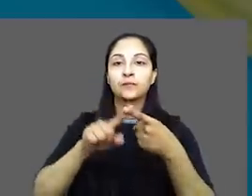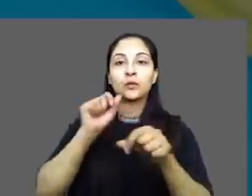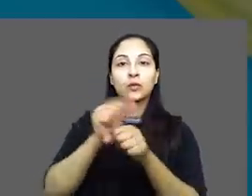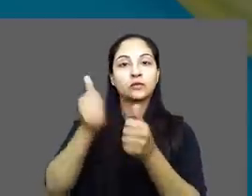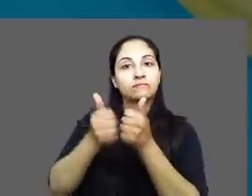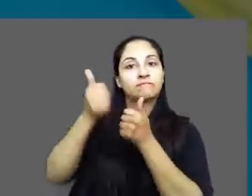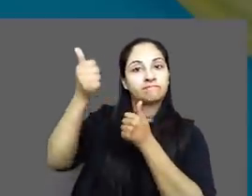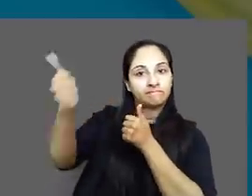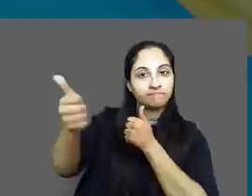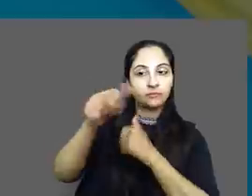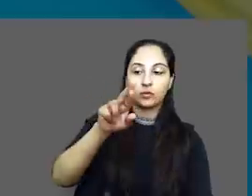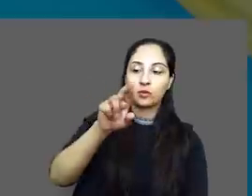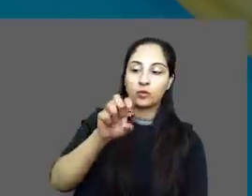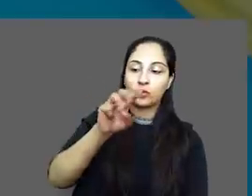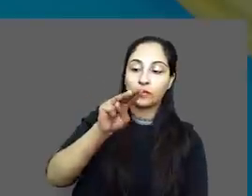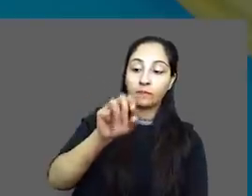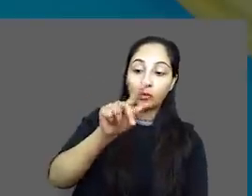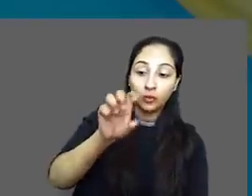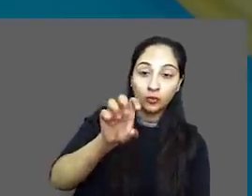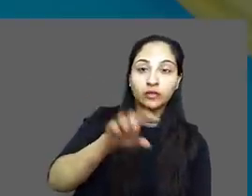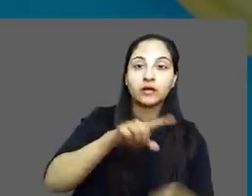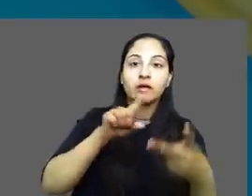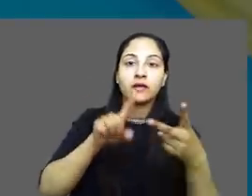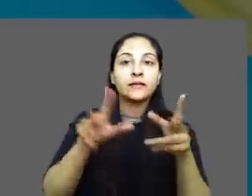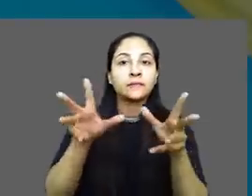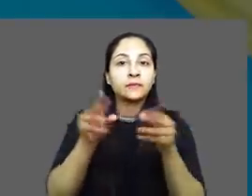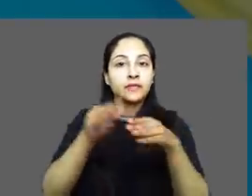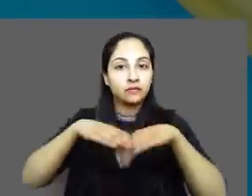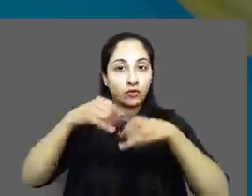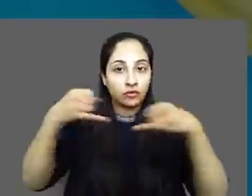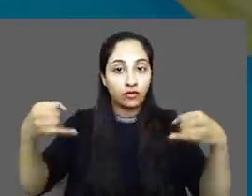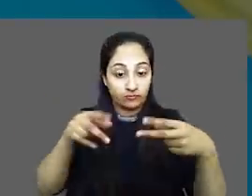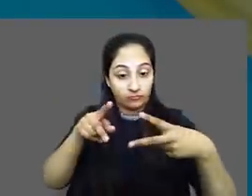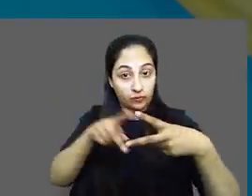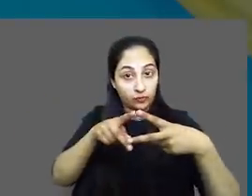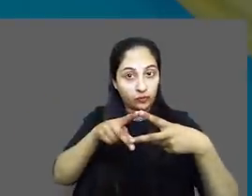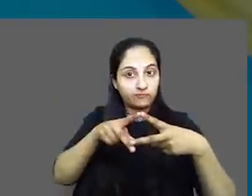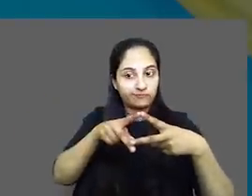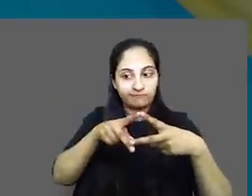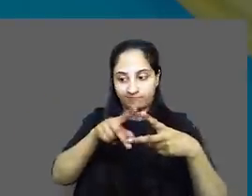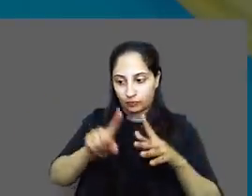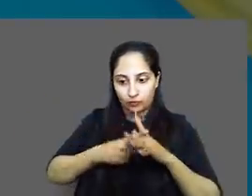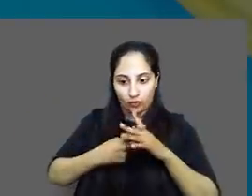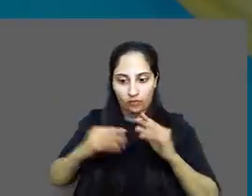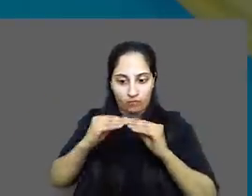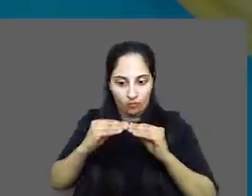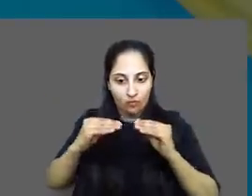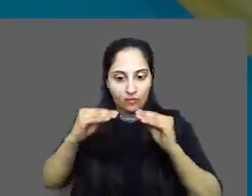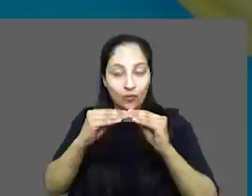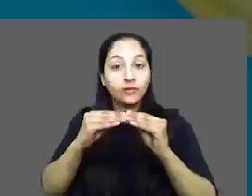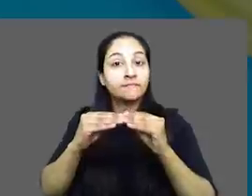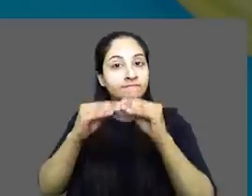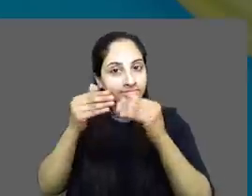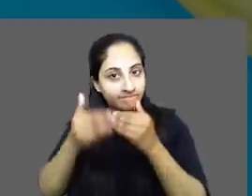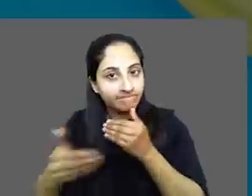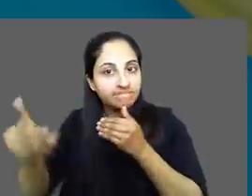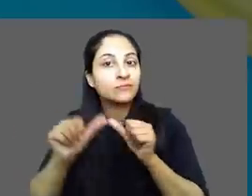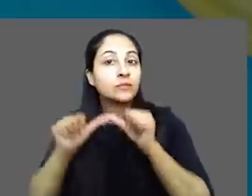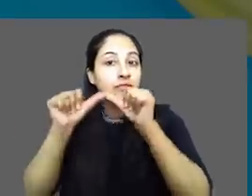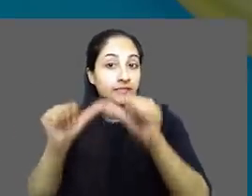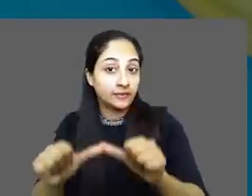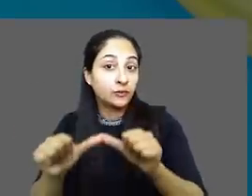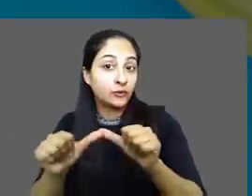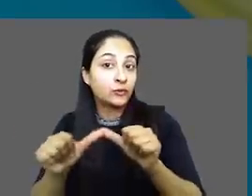work and virtual meetings, these things will become the norm. They're going to be part of the way in which business is